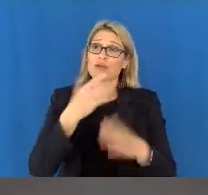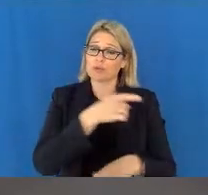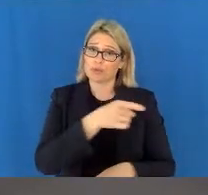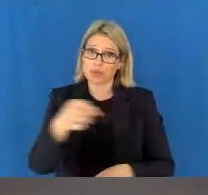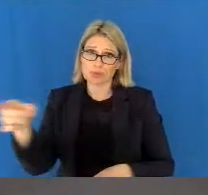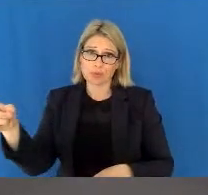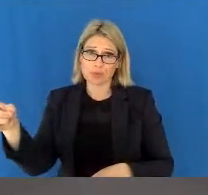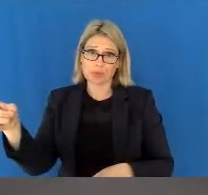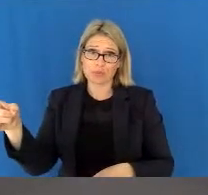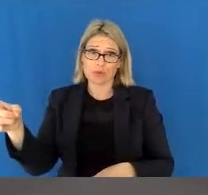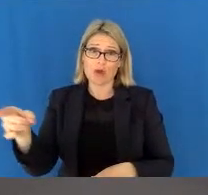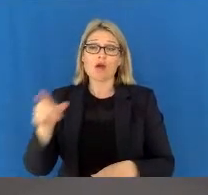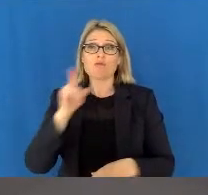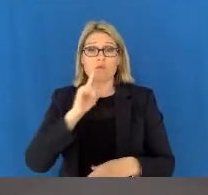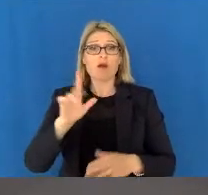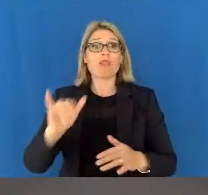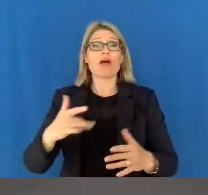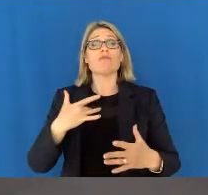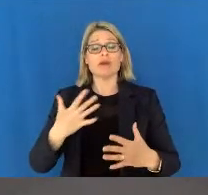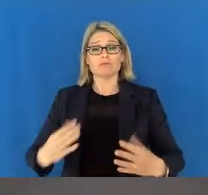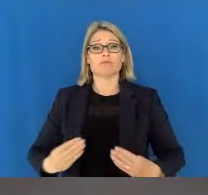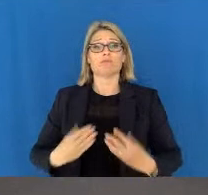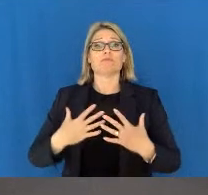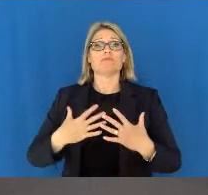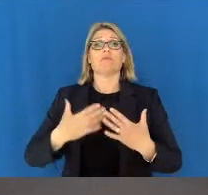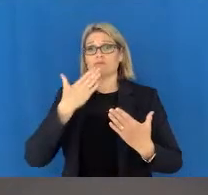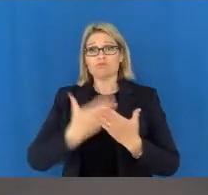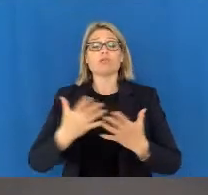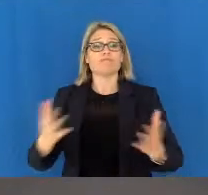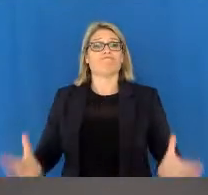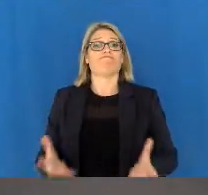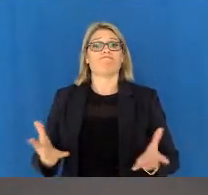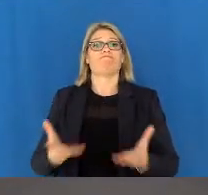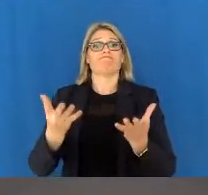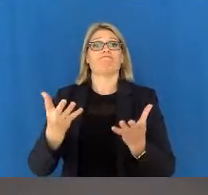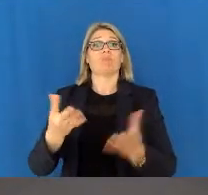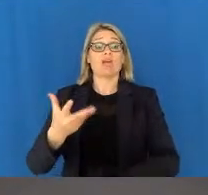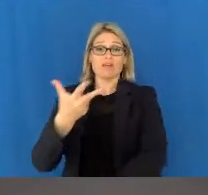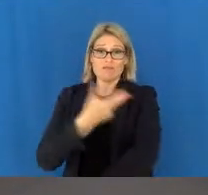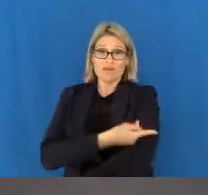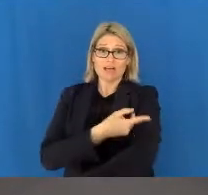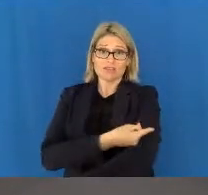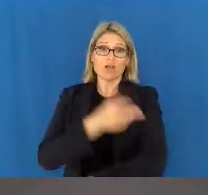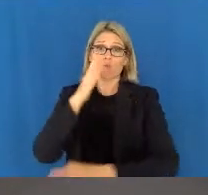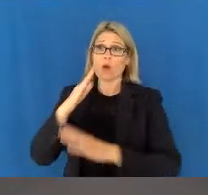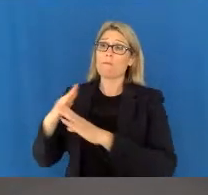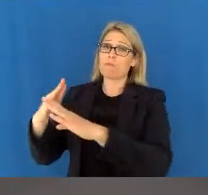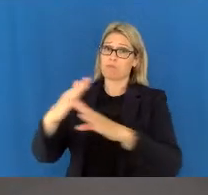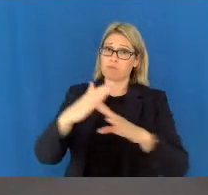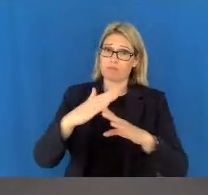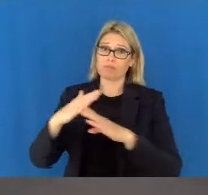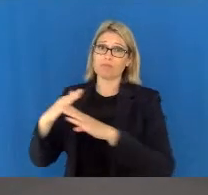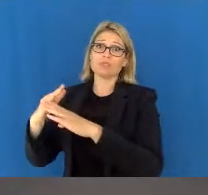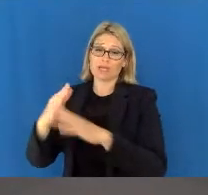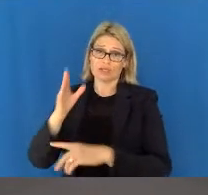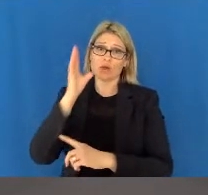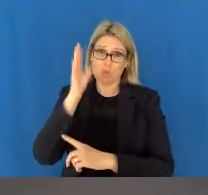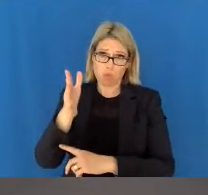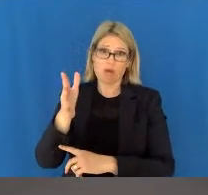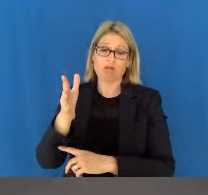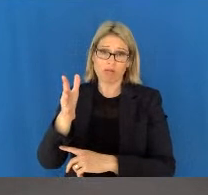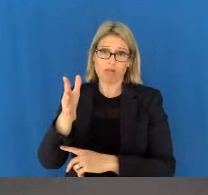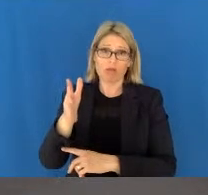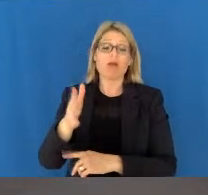truly encouraging, and vaccination will protect people around you as well, and it protects